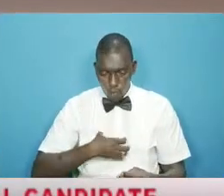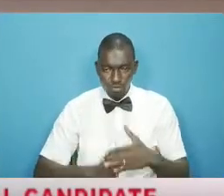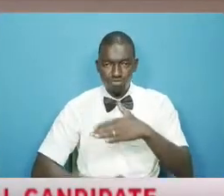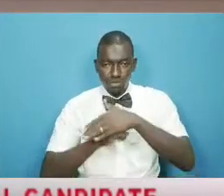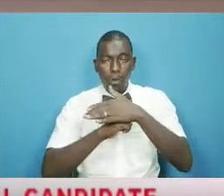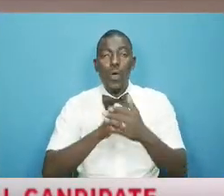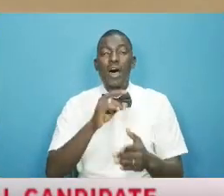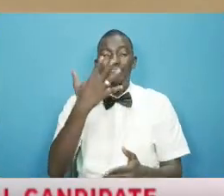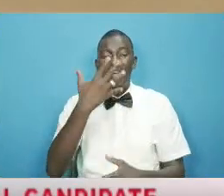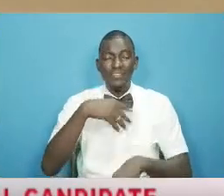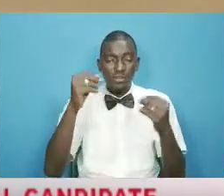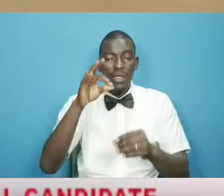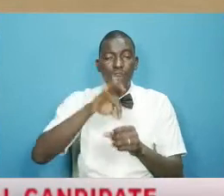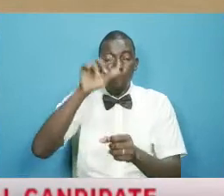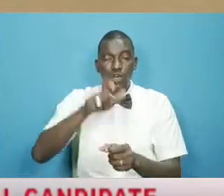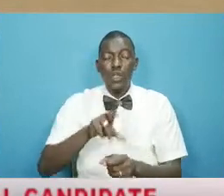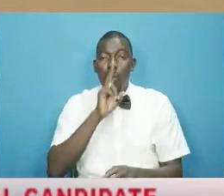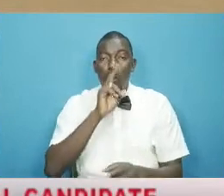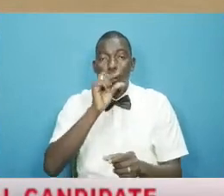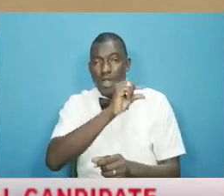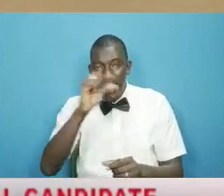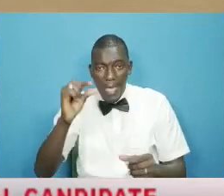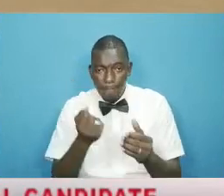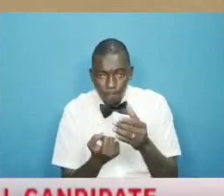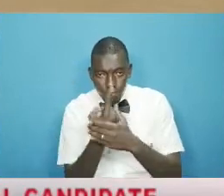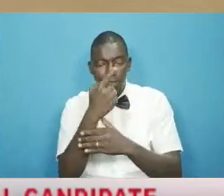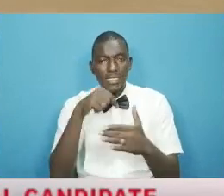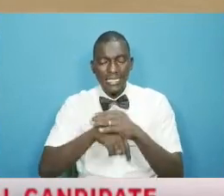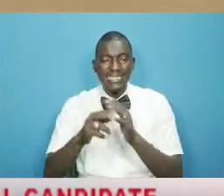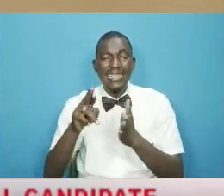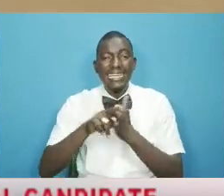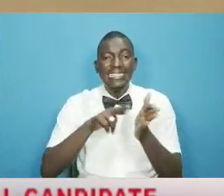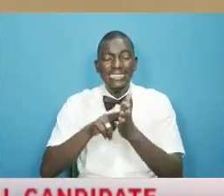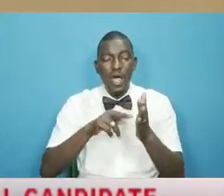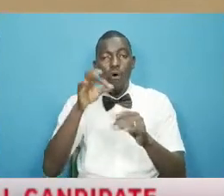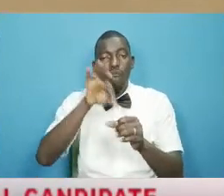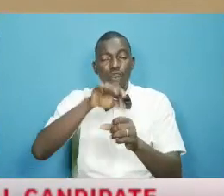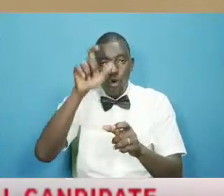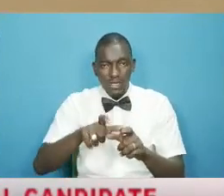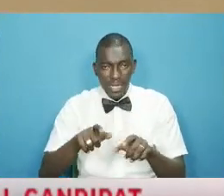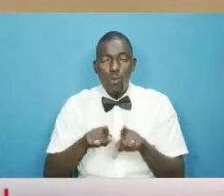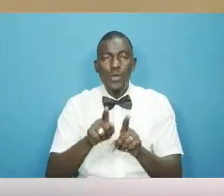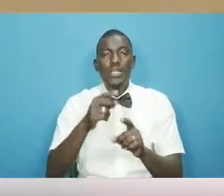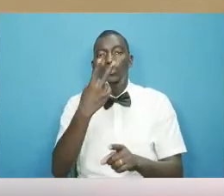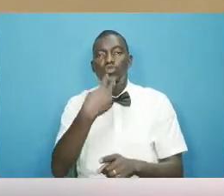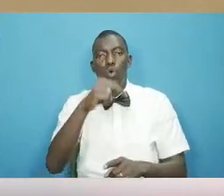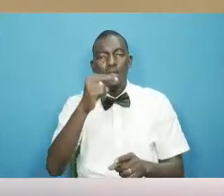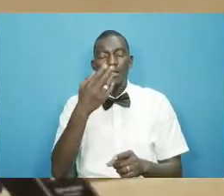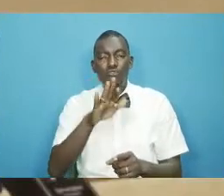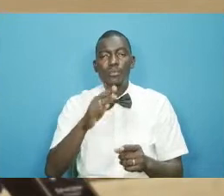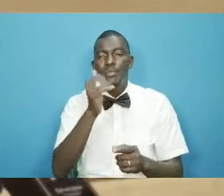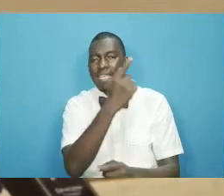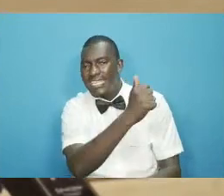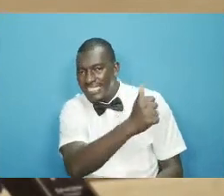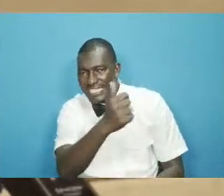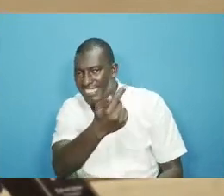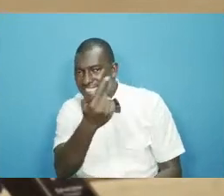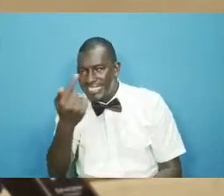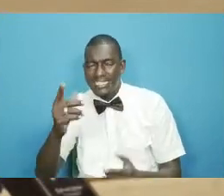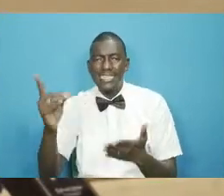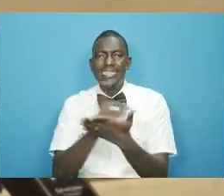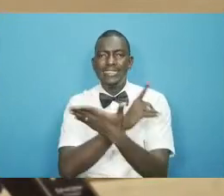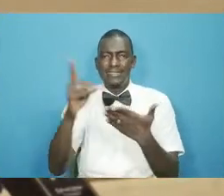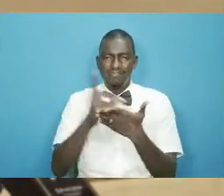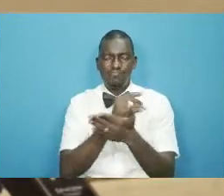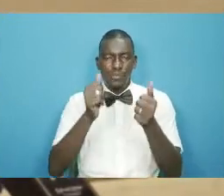voters whose name appeared in the register of voters, with at least 200 being drawn from each of the